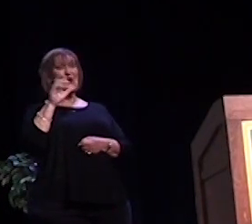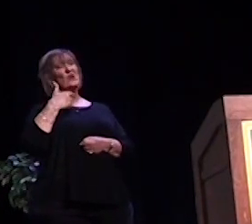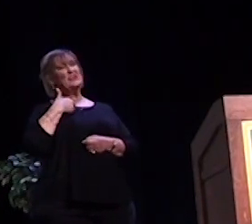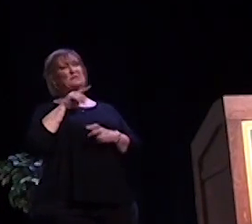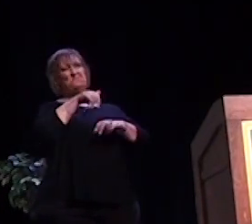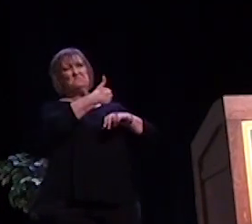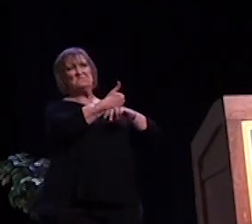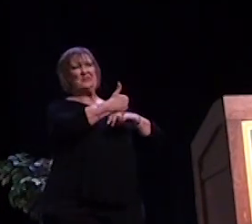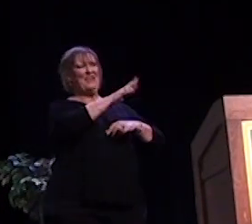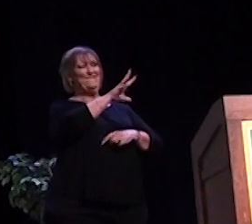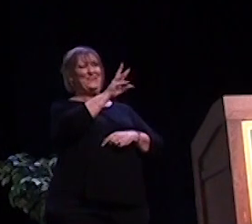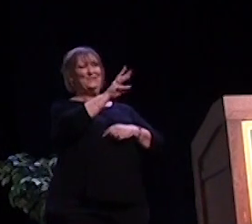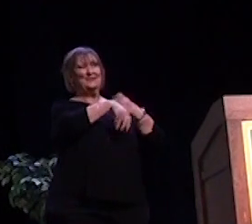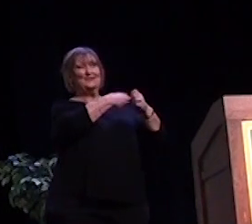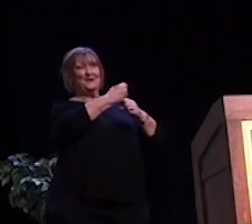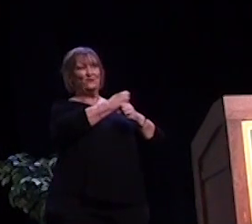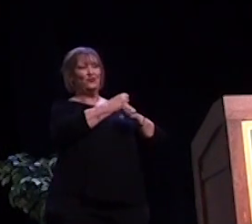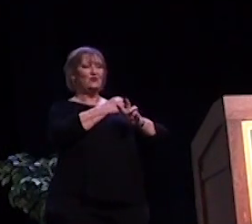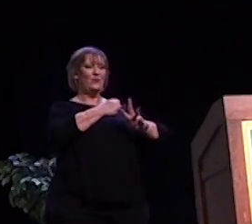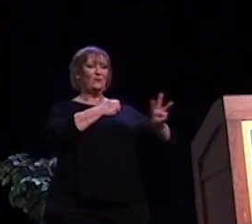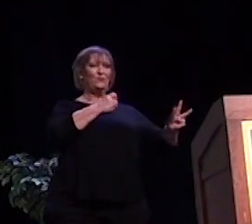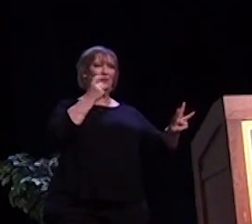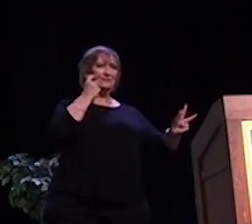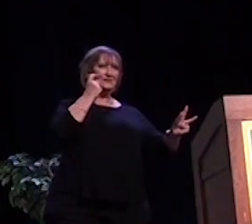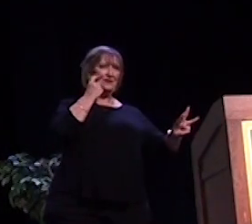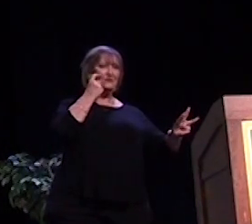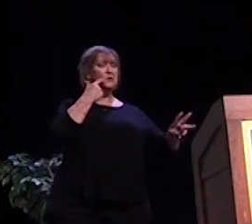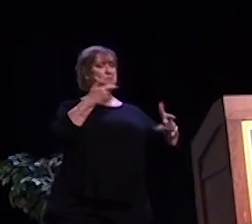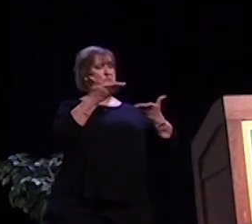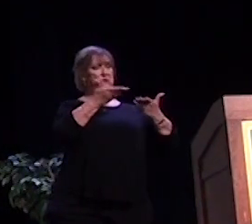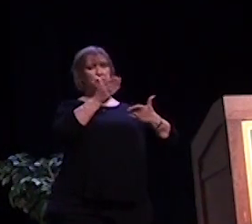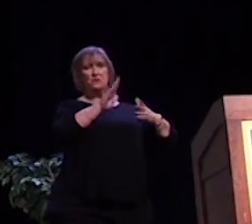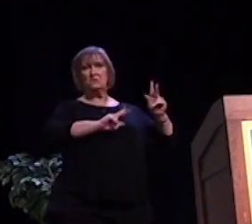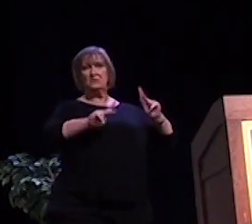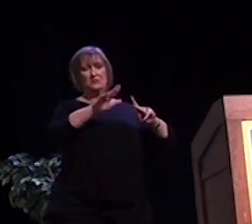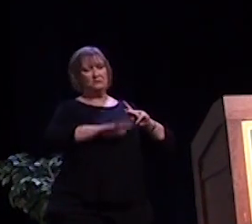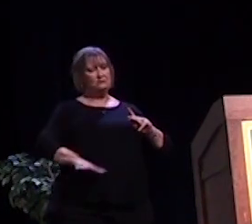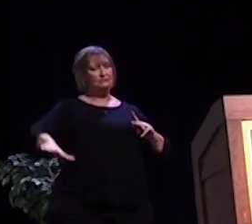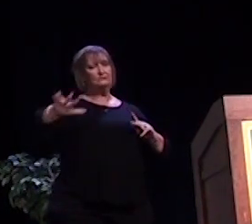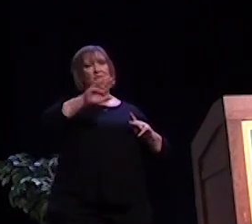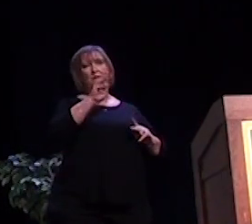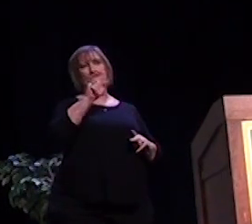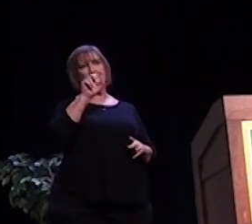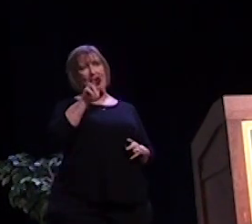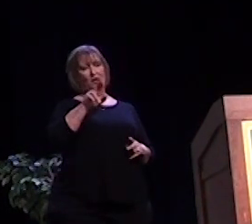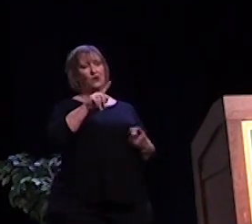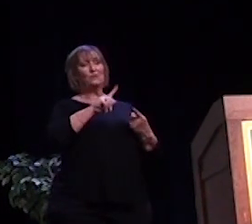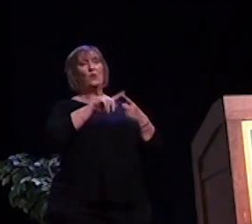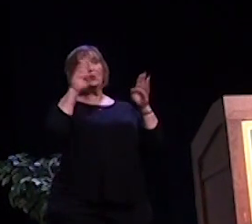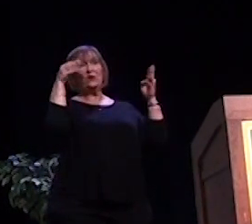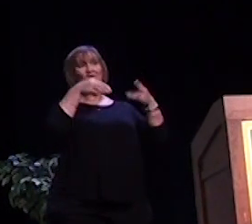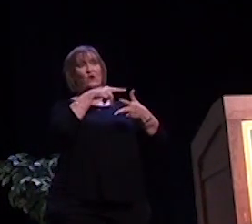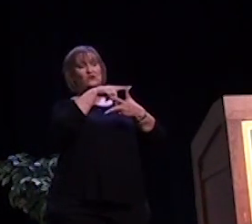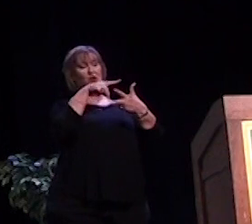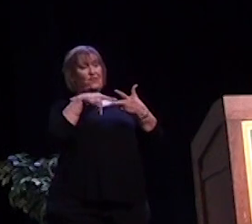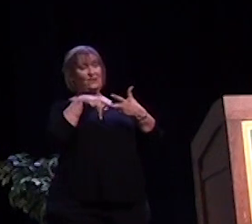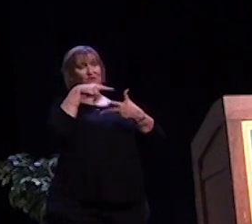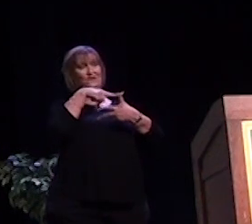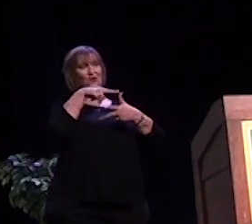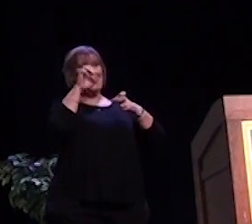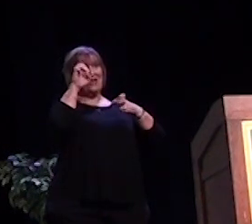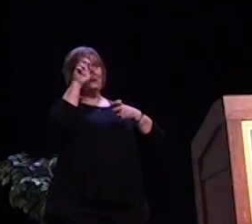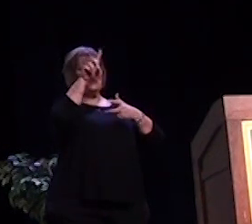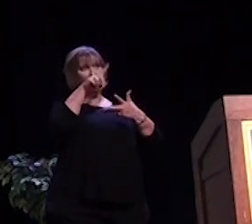San Antonio, but we service everyone in Bexar County. And so we focus on 3 areas: education, affordable housing, and